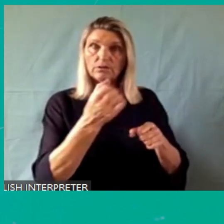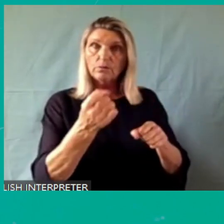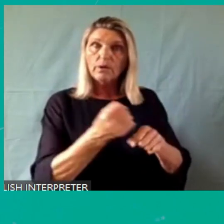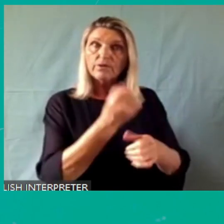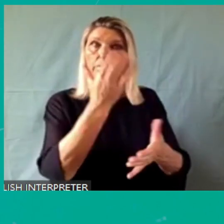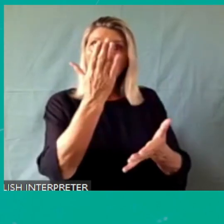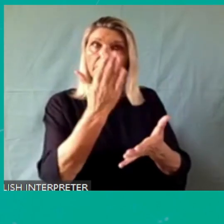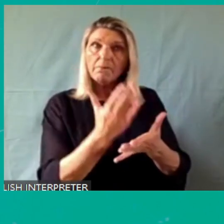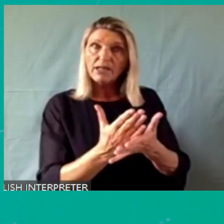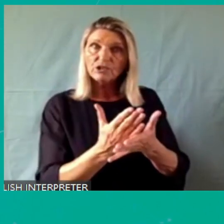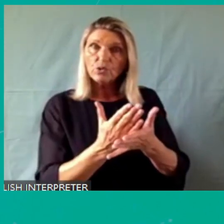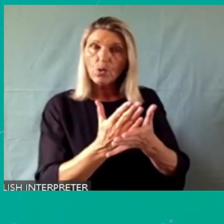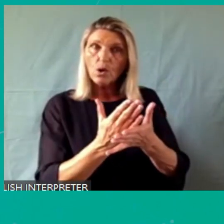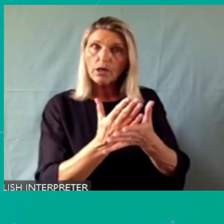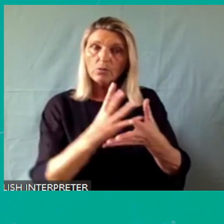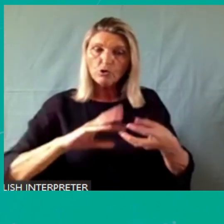disability inclusive